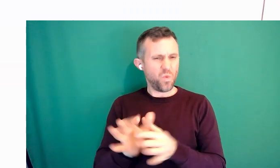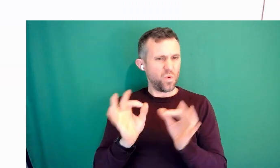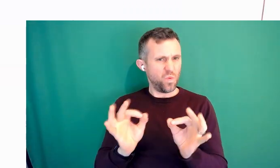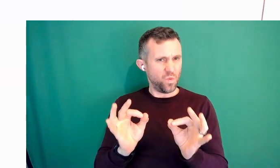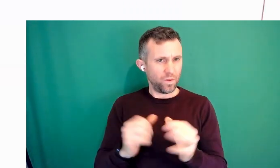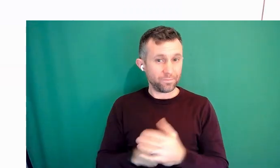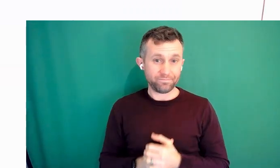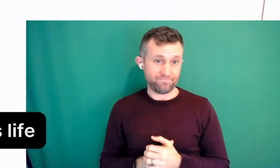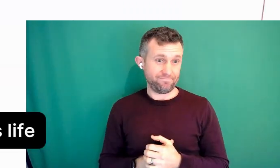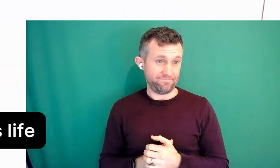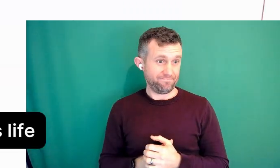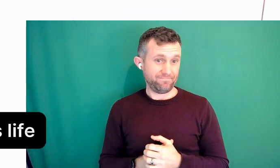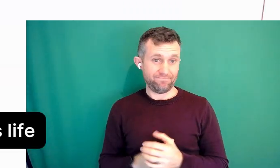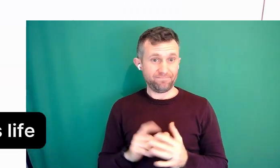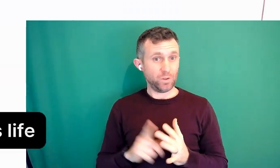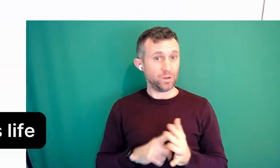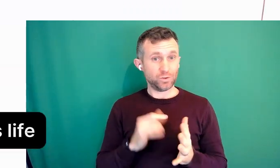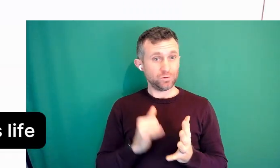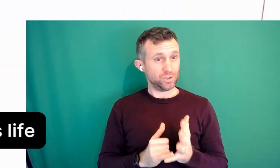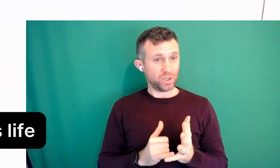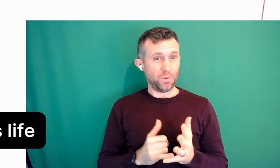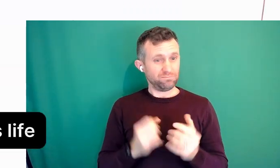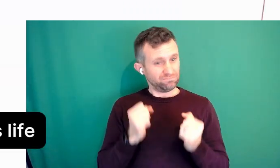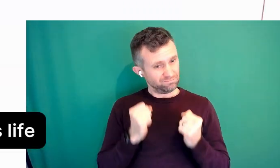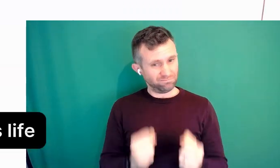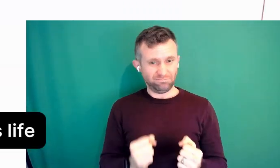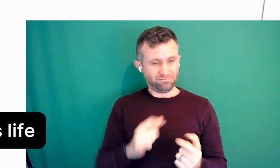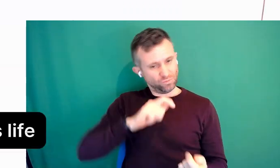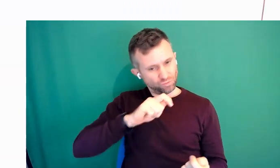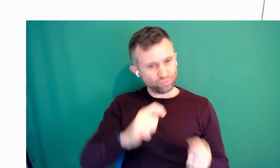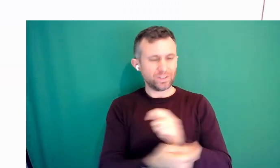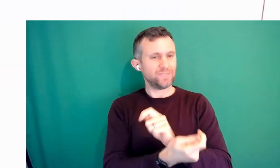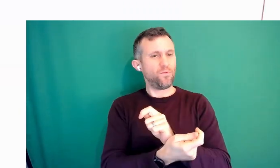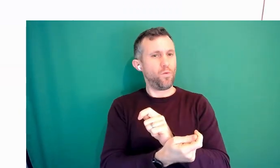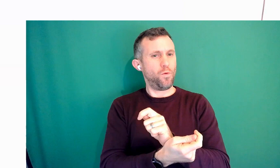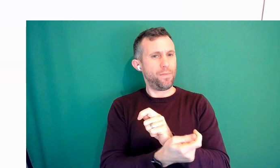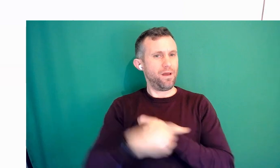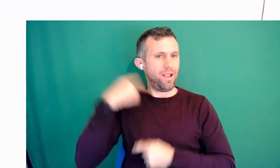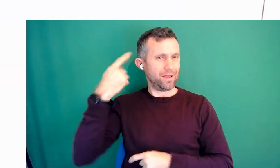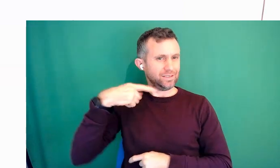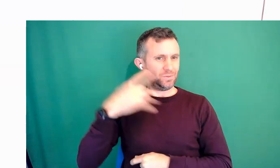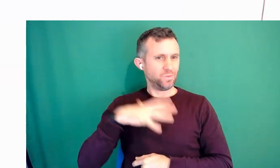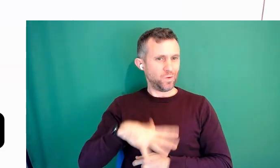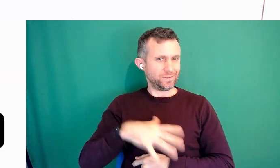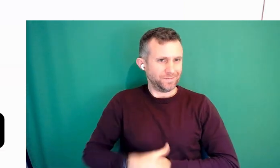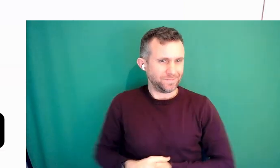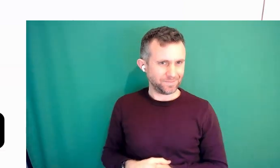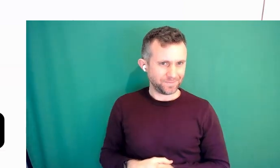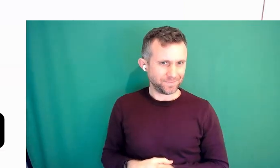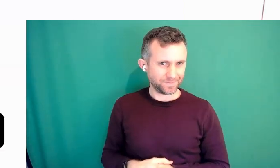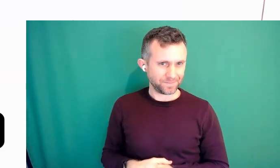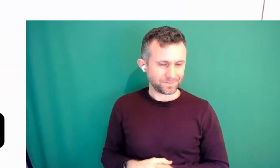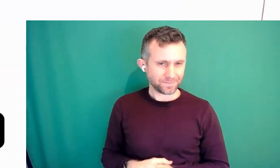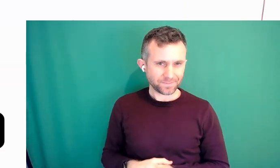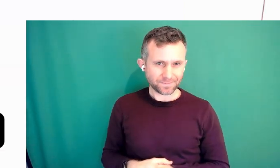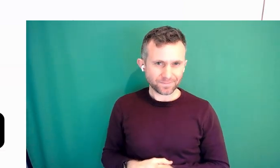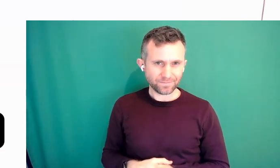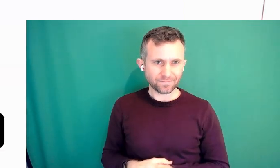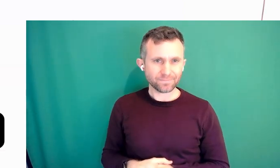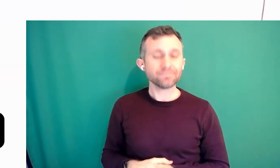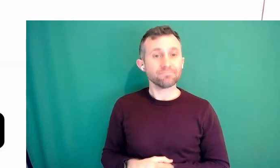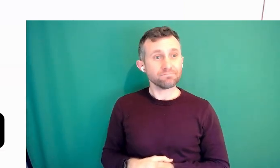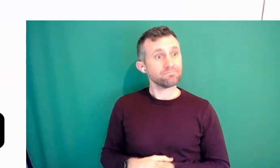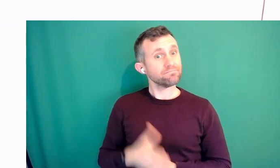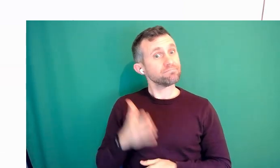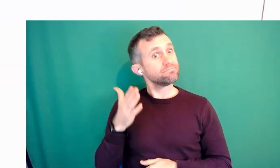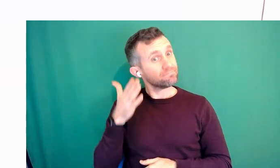Back in London, Soane met a man who had become very important in his life. George Wyatt worked as a clerk of the paving the City